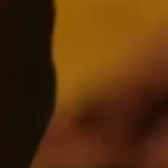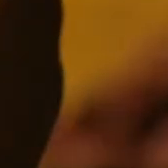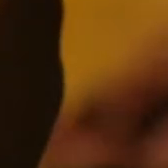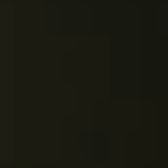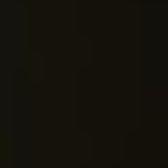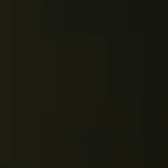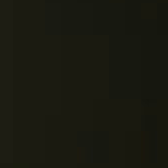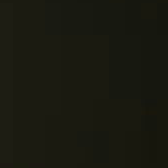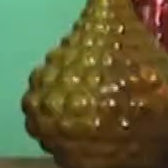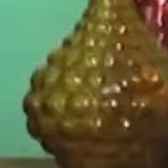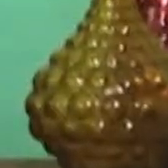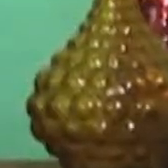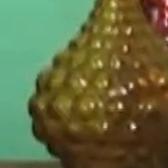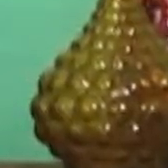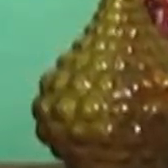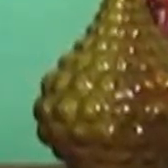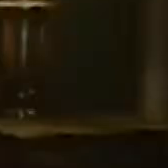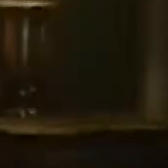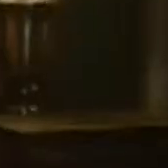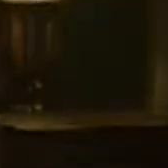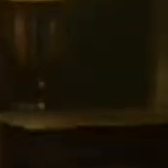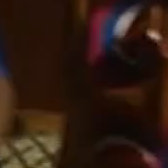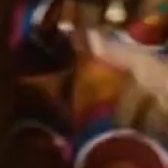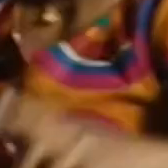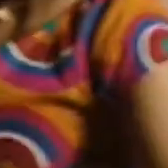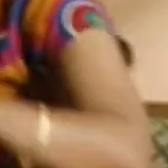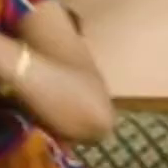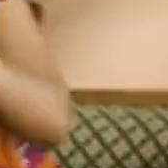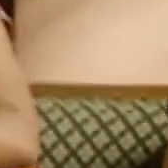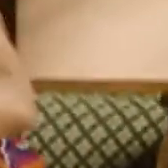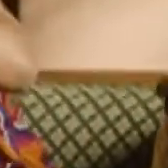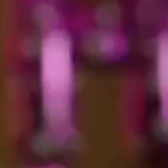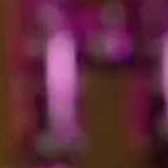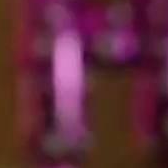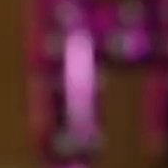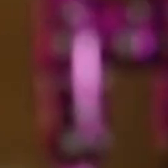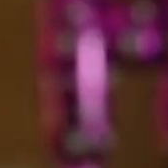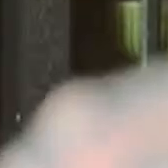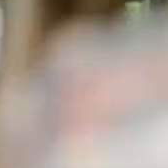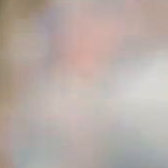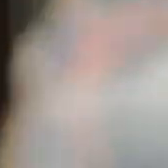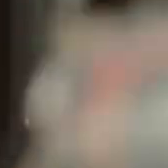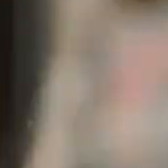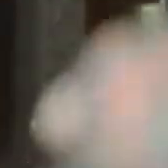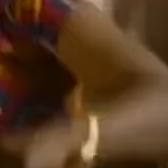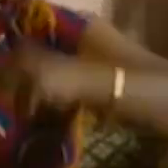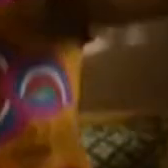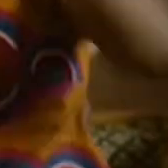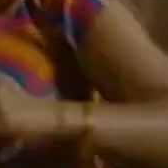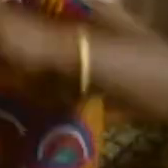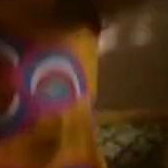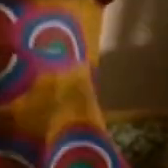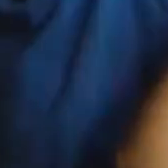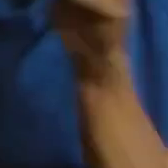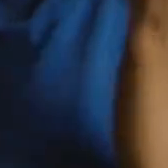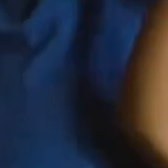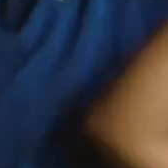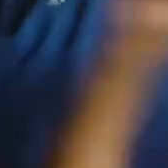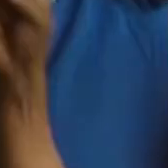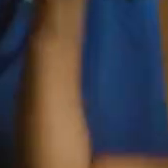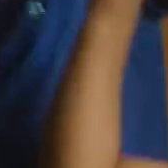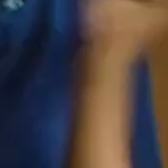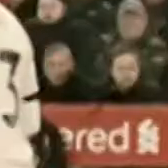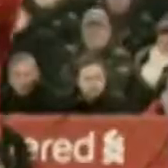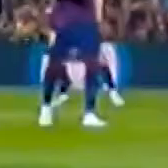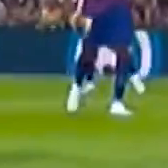up just for this matchup. Albert and his family had plans, but they couldn't miss this, and neither